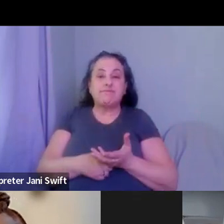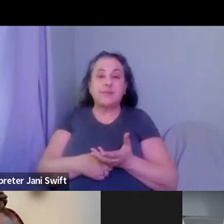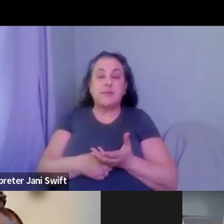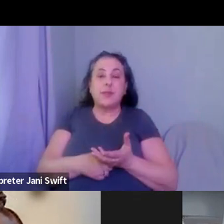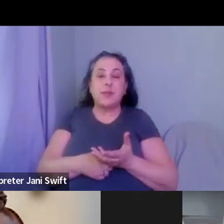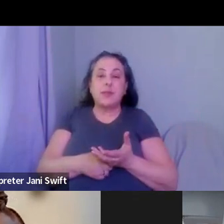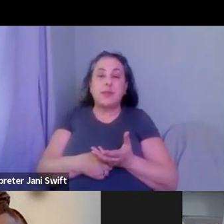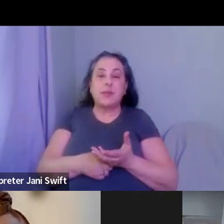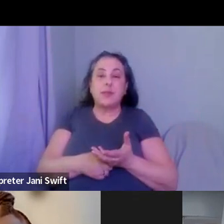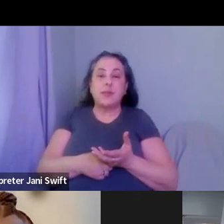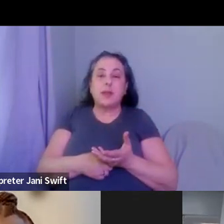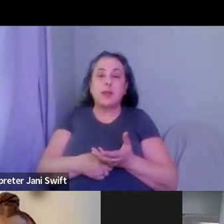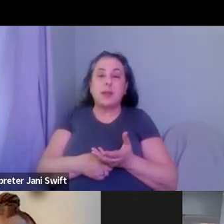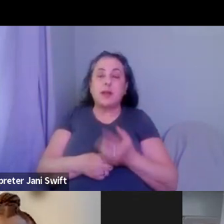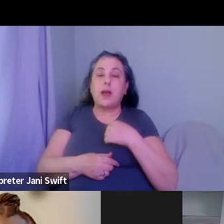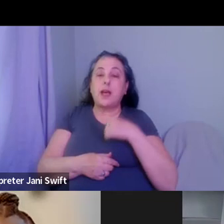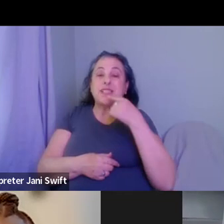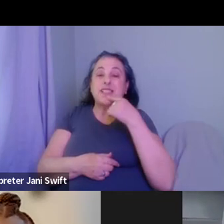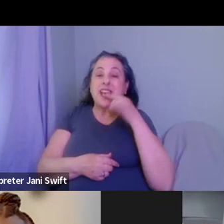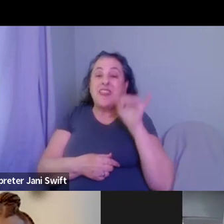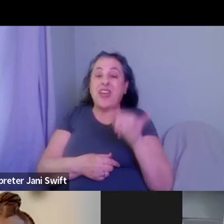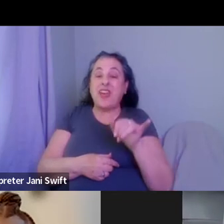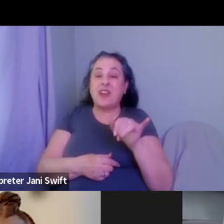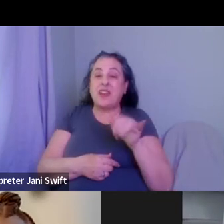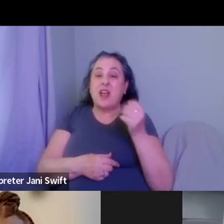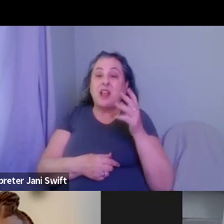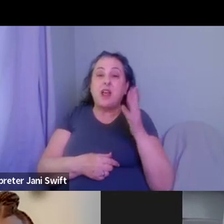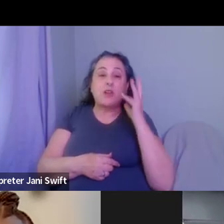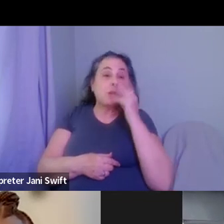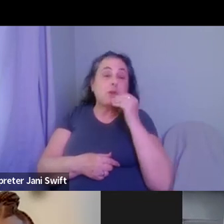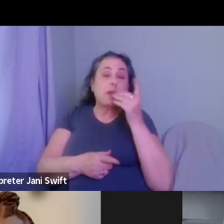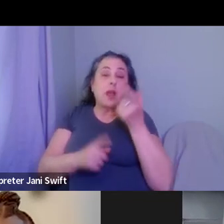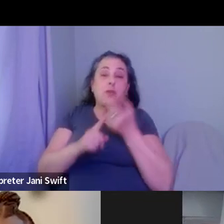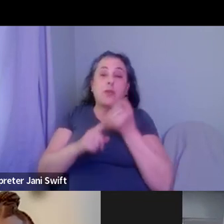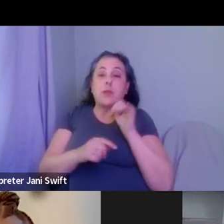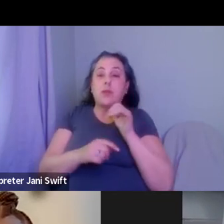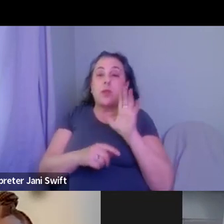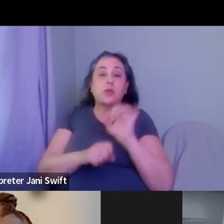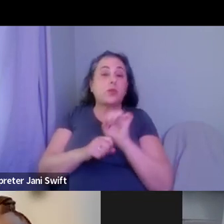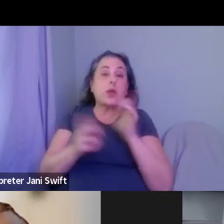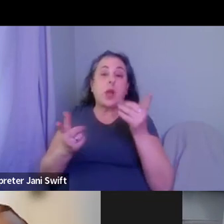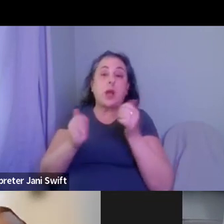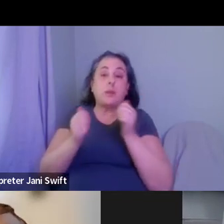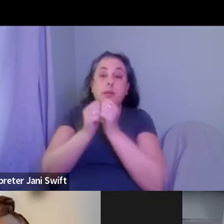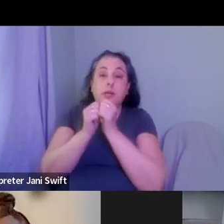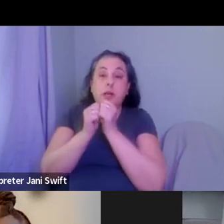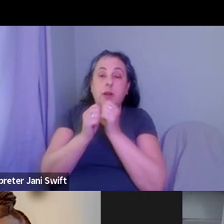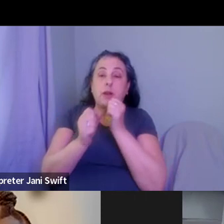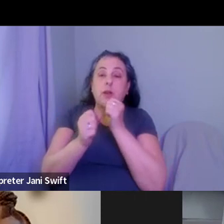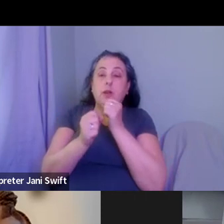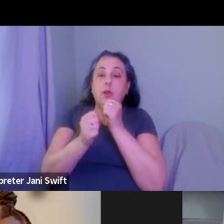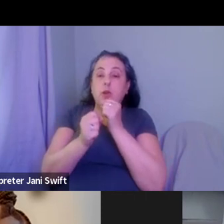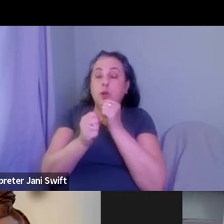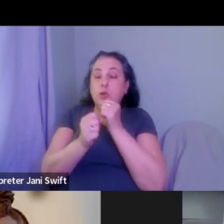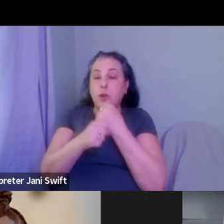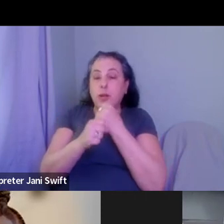So I say that there's a lot of beauty that came out of that, and those workers coming together and creating and deepening that